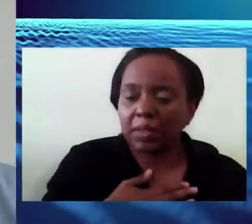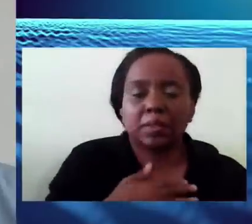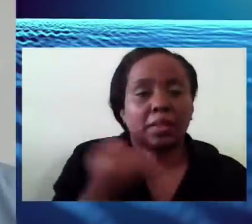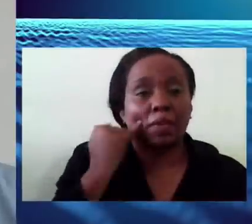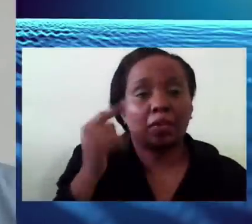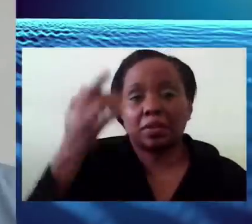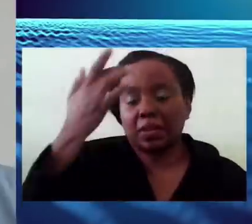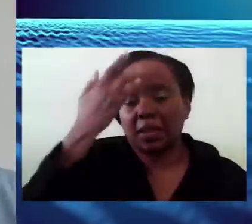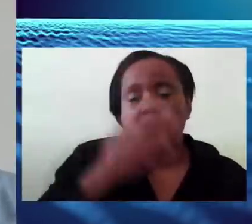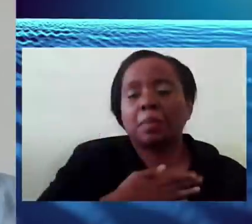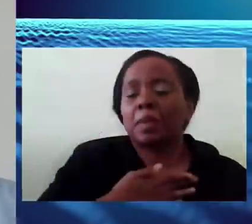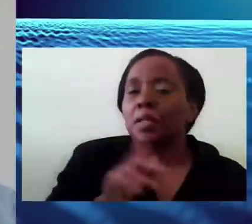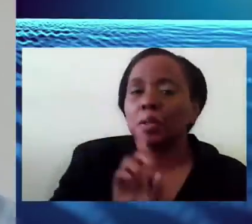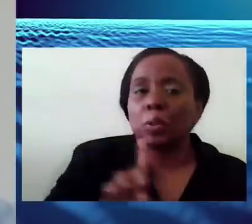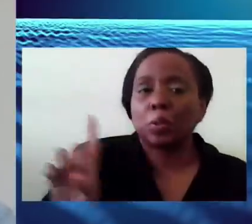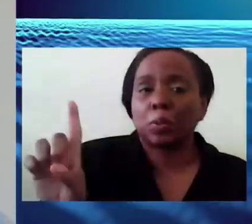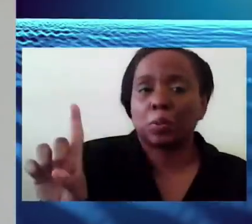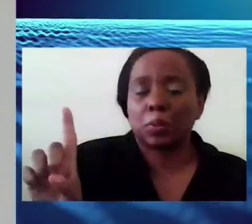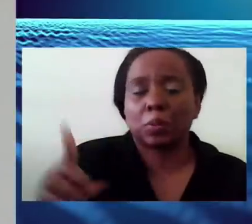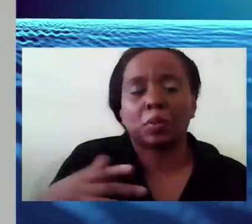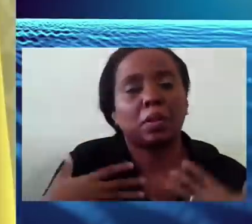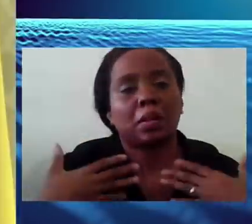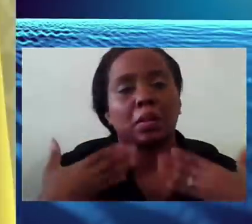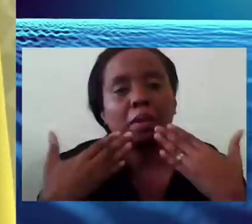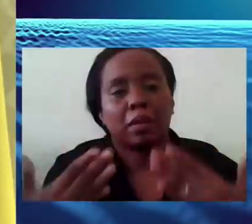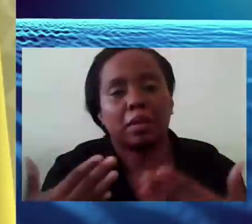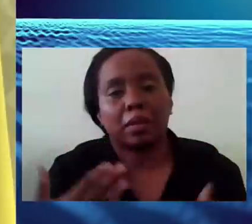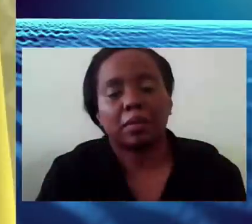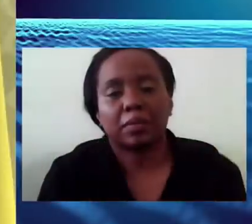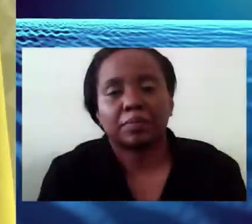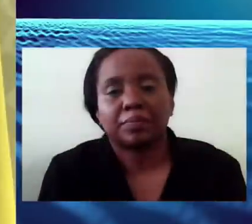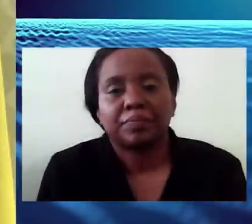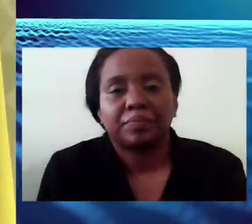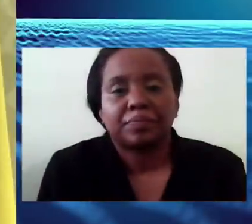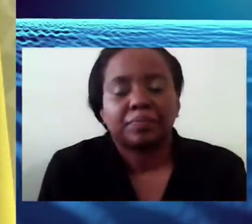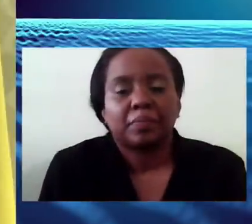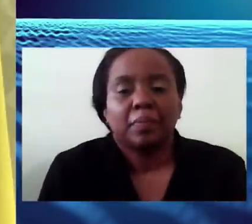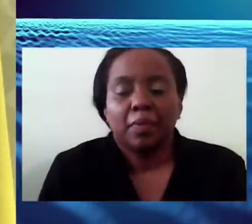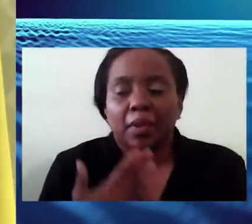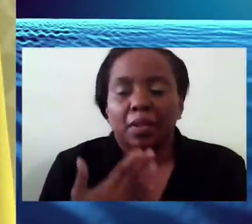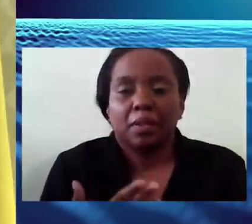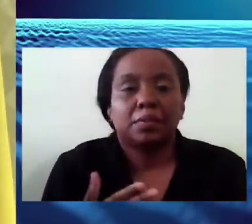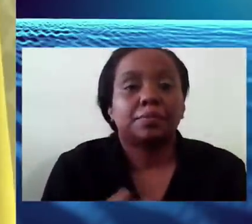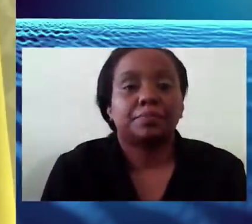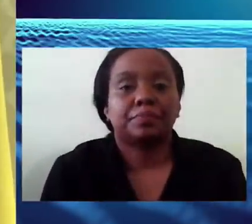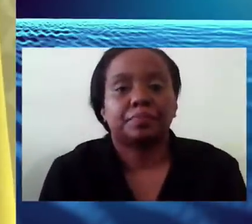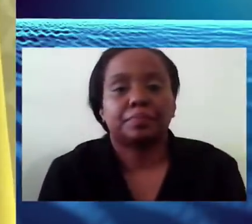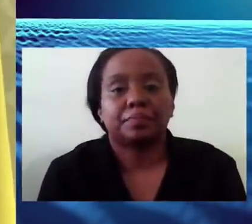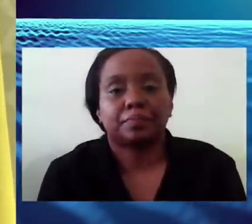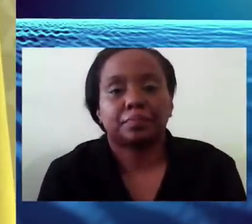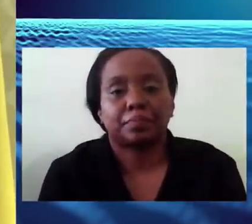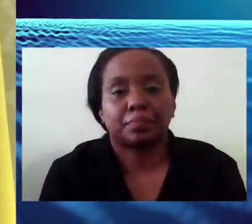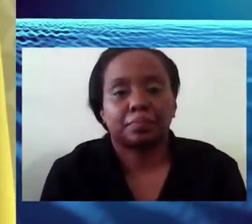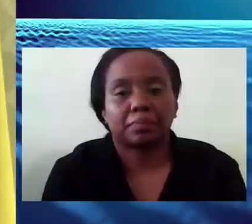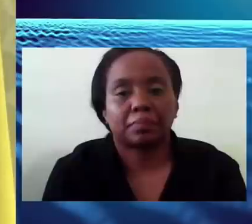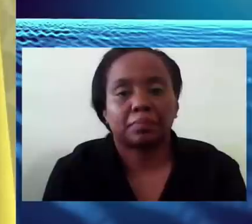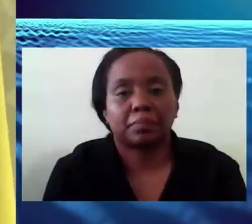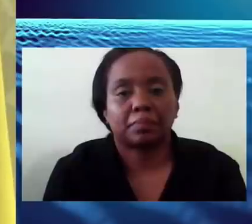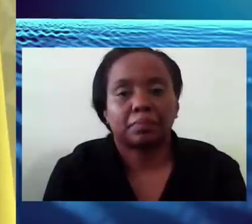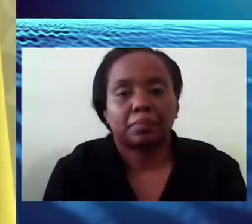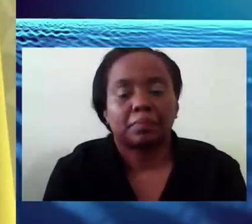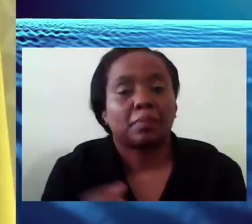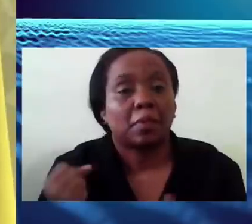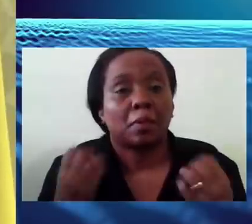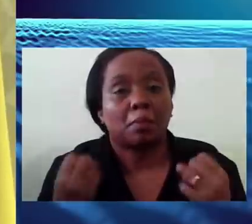facilities. Thank you. Thank you very much, Minister Bostic. Now, many people have had questions relating to their livestock